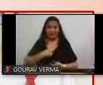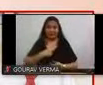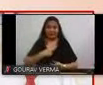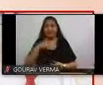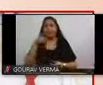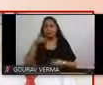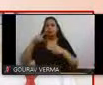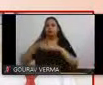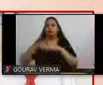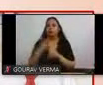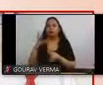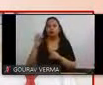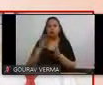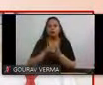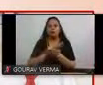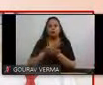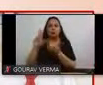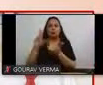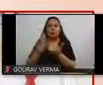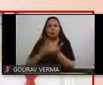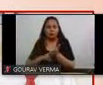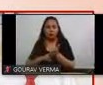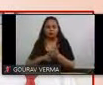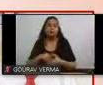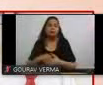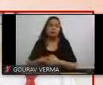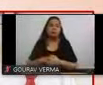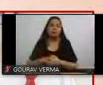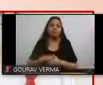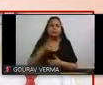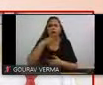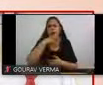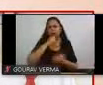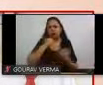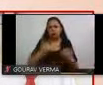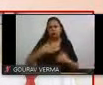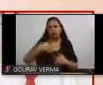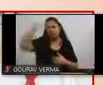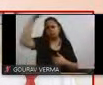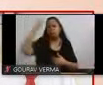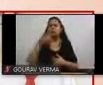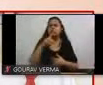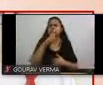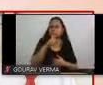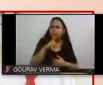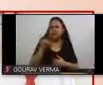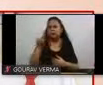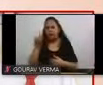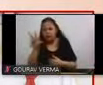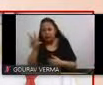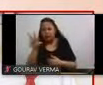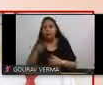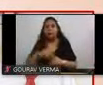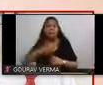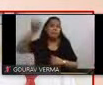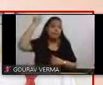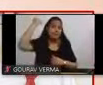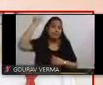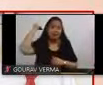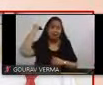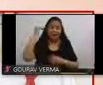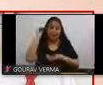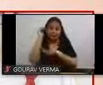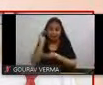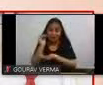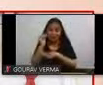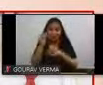both contemporary, they are both 17, 18 years old. But below, look at them when they came to us. They were